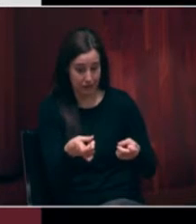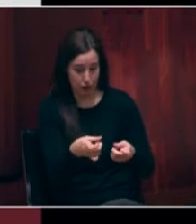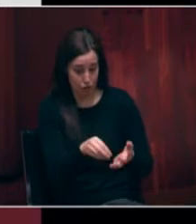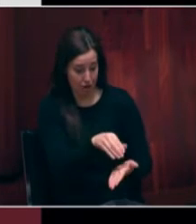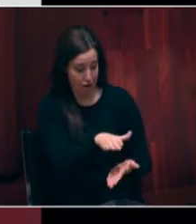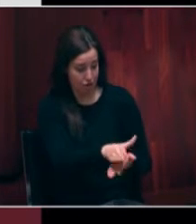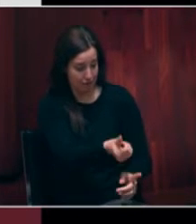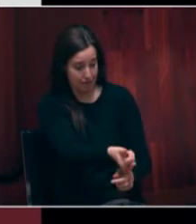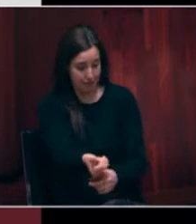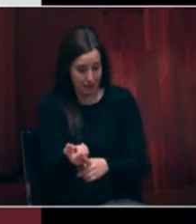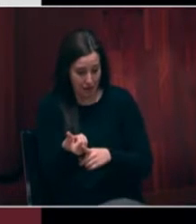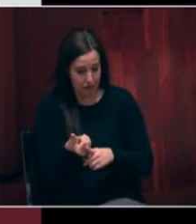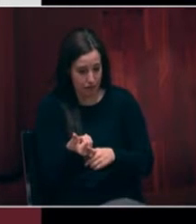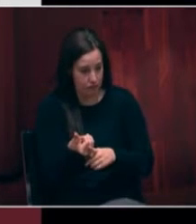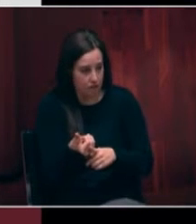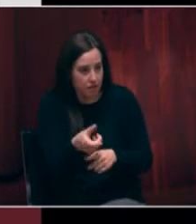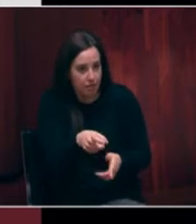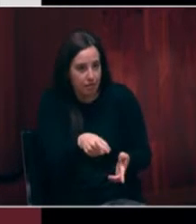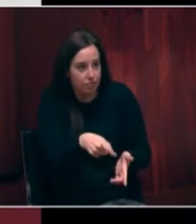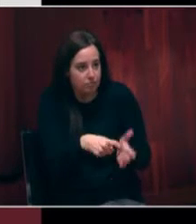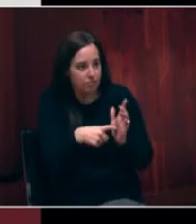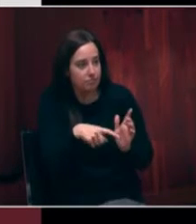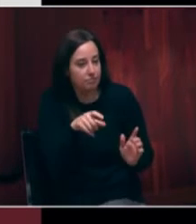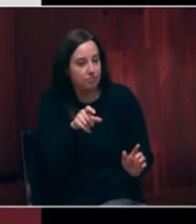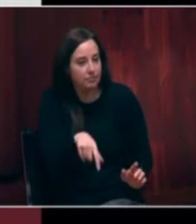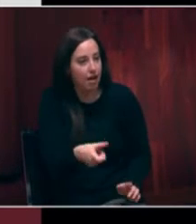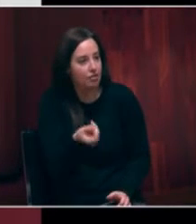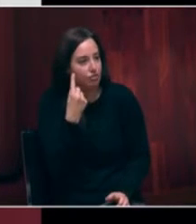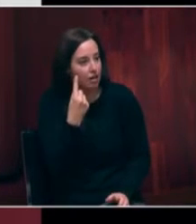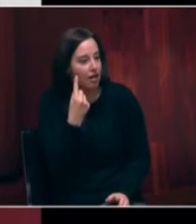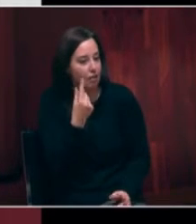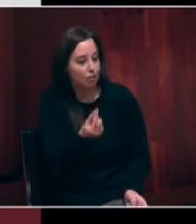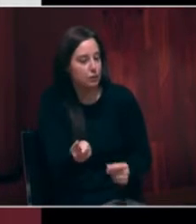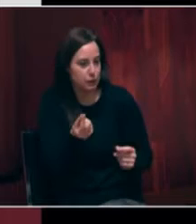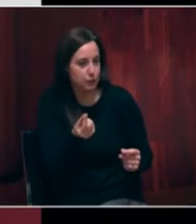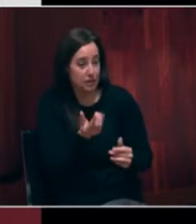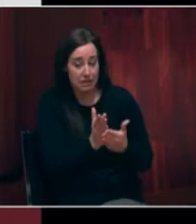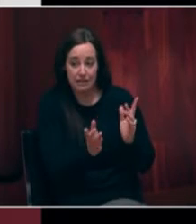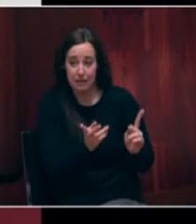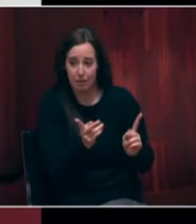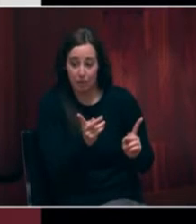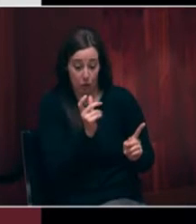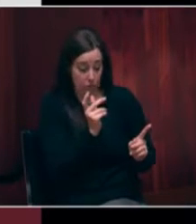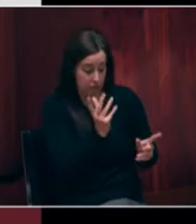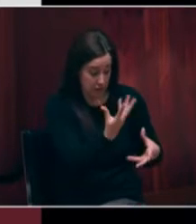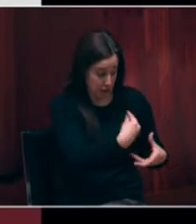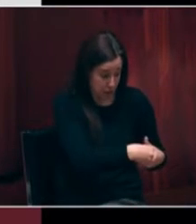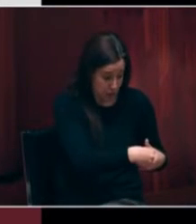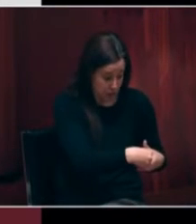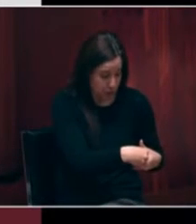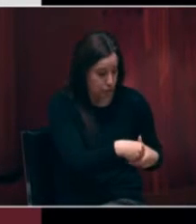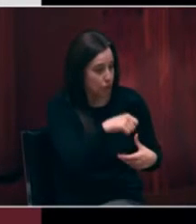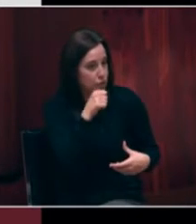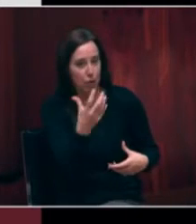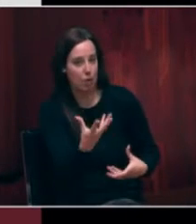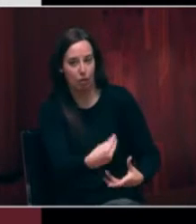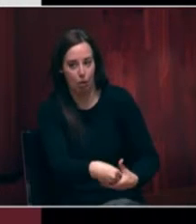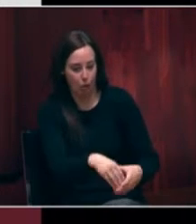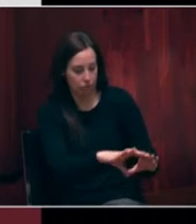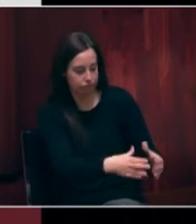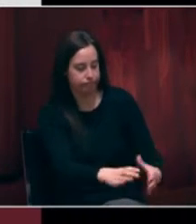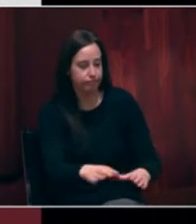they need to understand what they're doing. So there may be some folks in your agency that don't fall into that. That's a judgment you should be